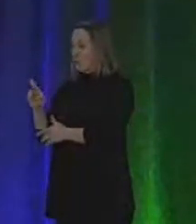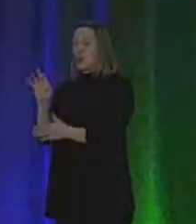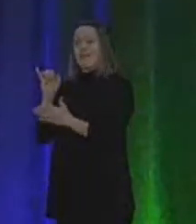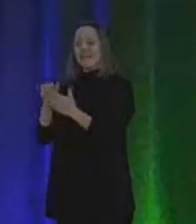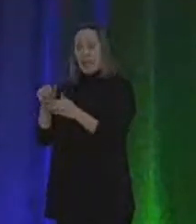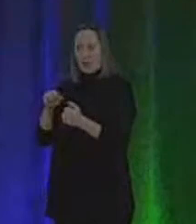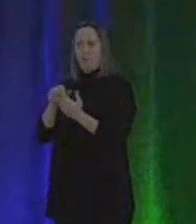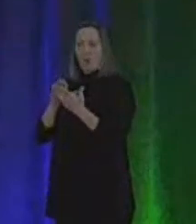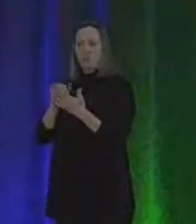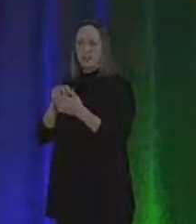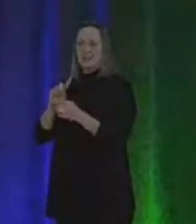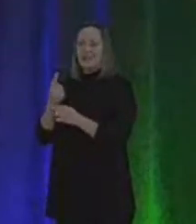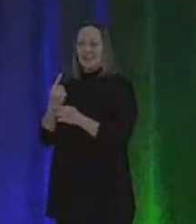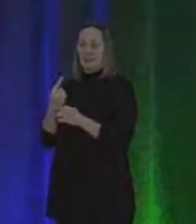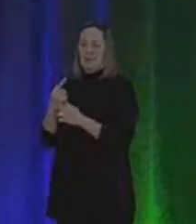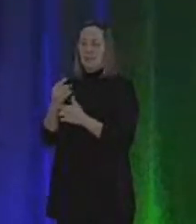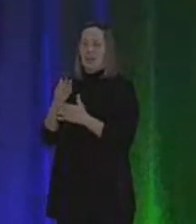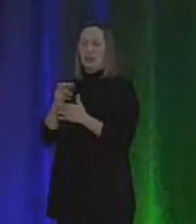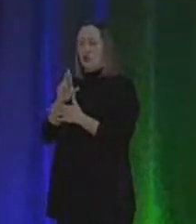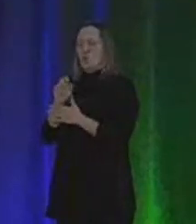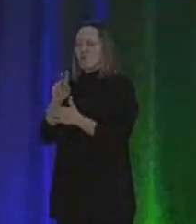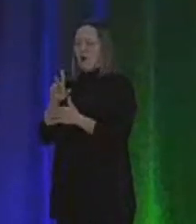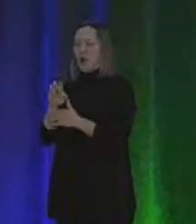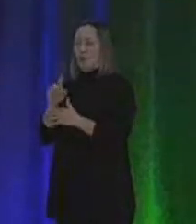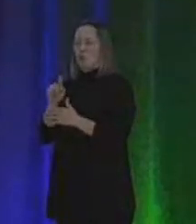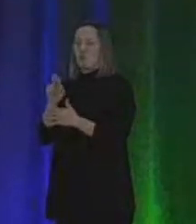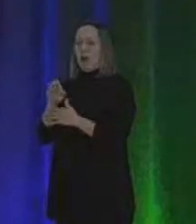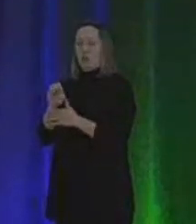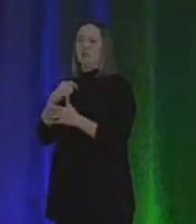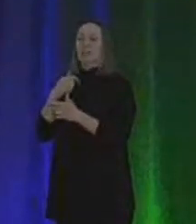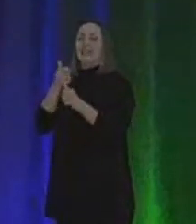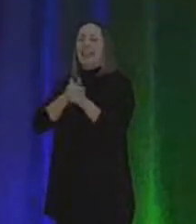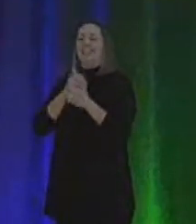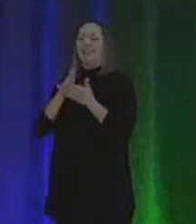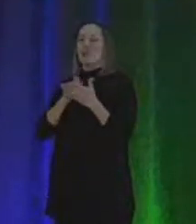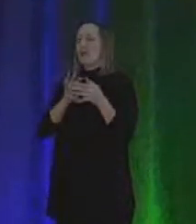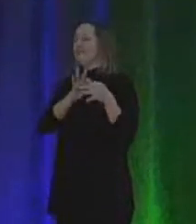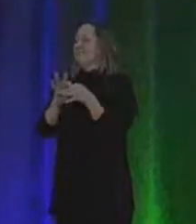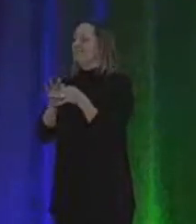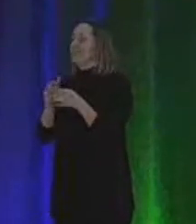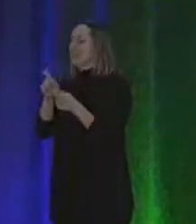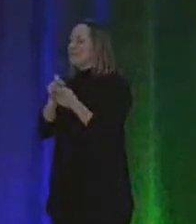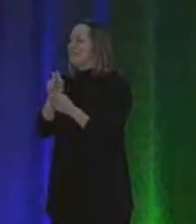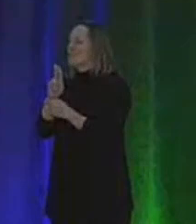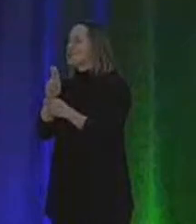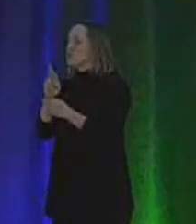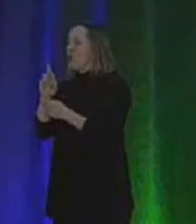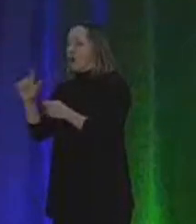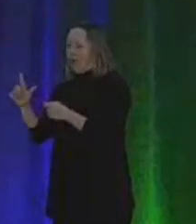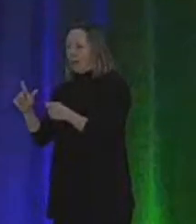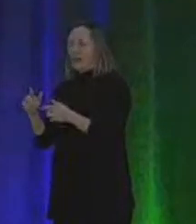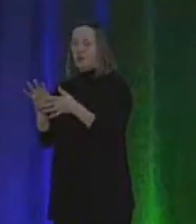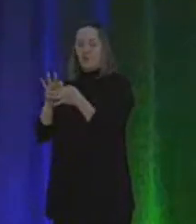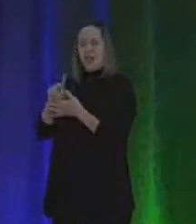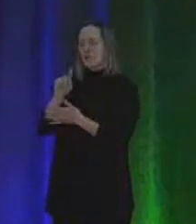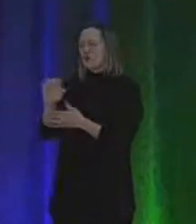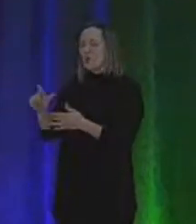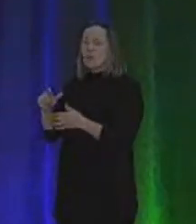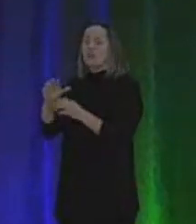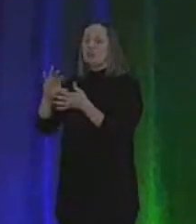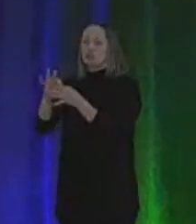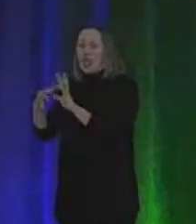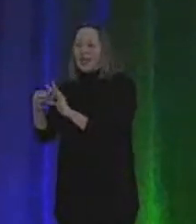essentially component-based routing, where every component maps to a specific URL. And when you combine it with a tool chain like Create React